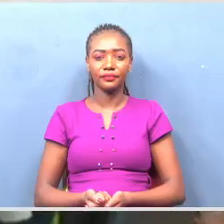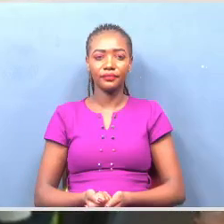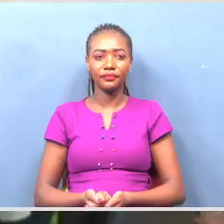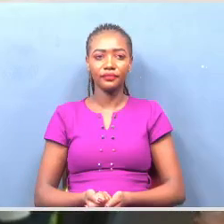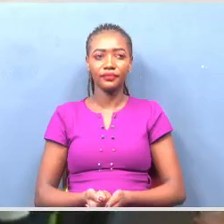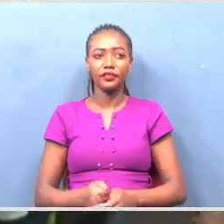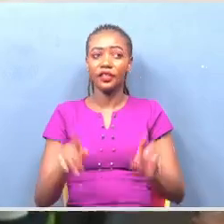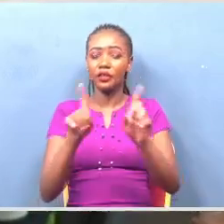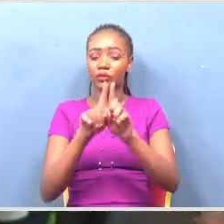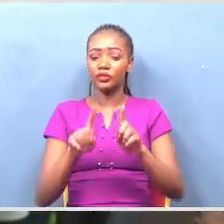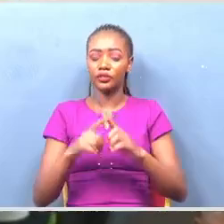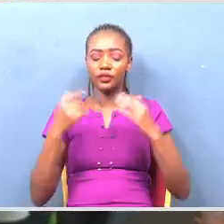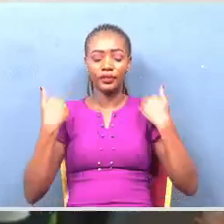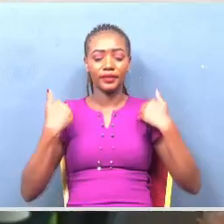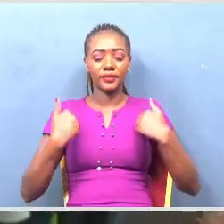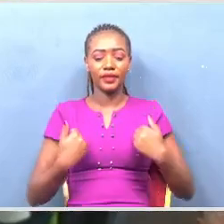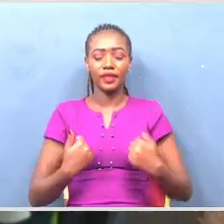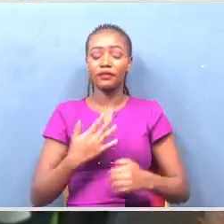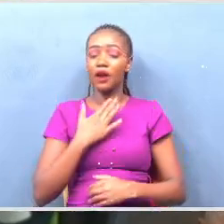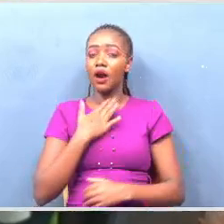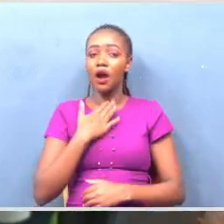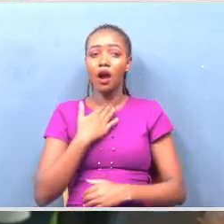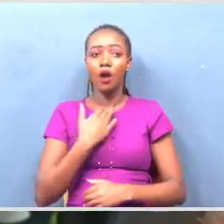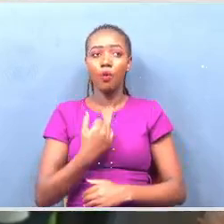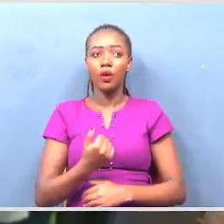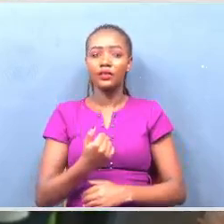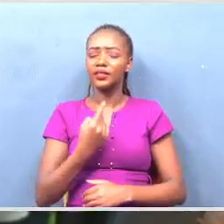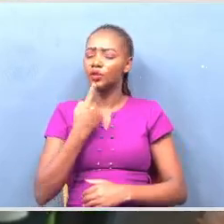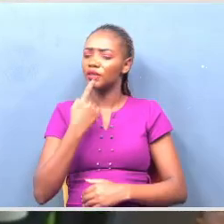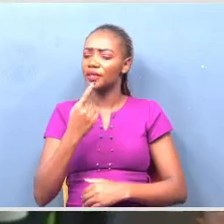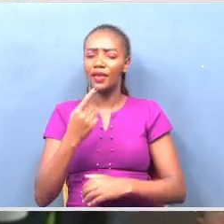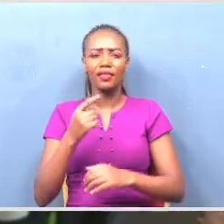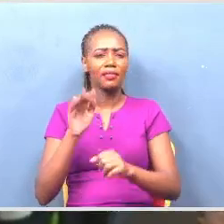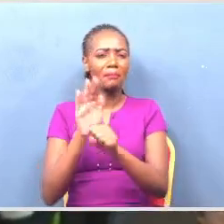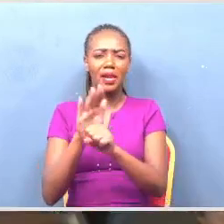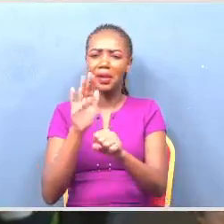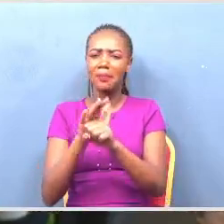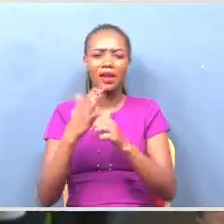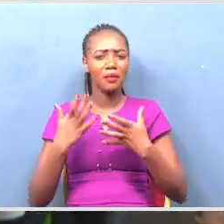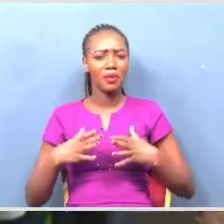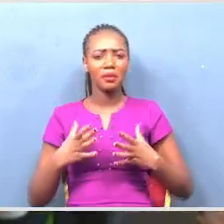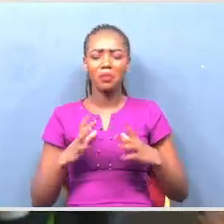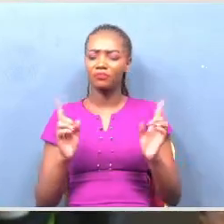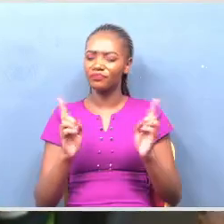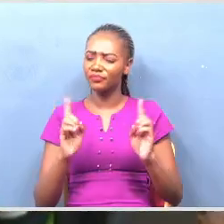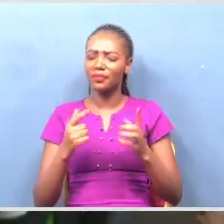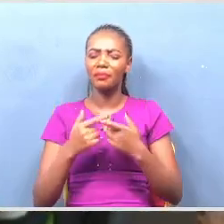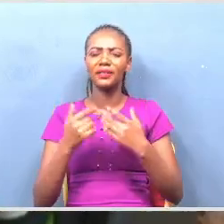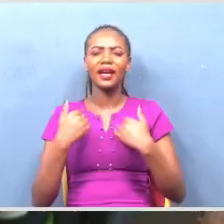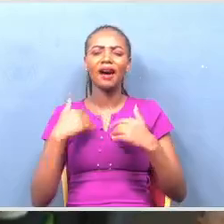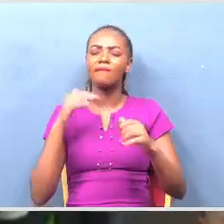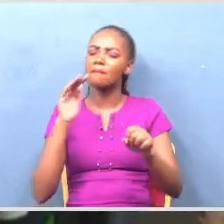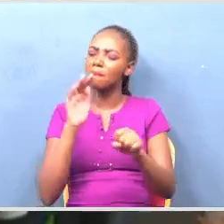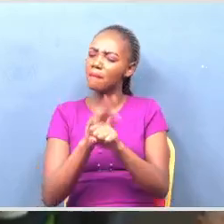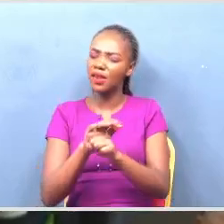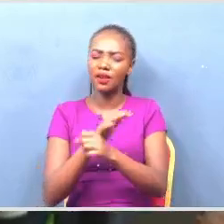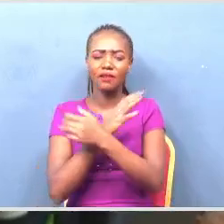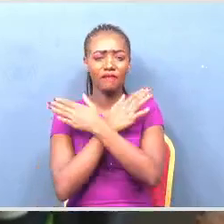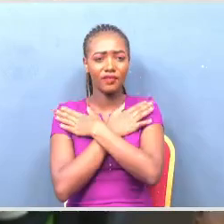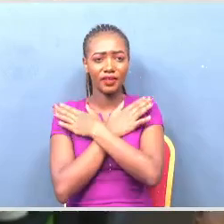I do not want to mention the many people, many friends